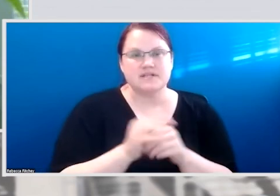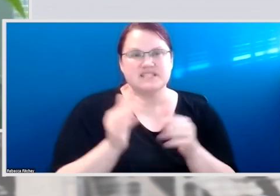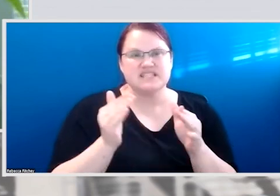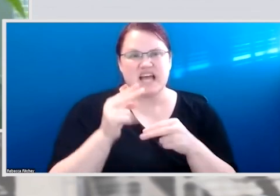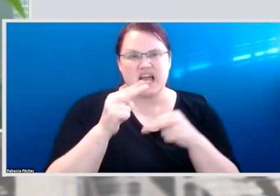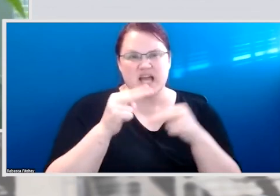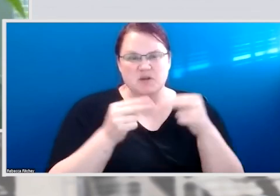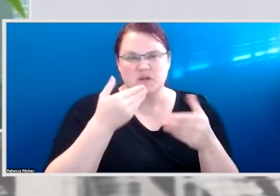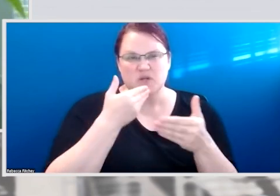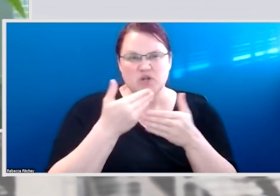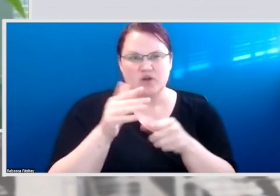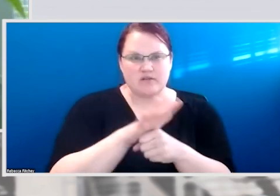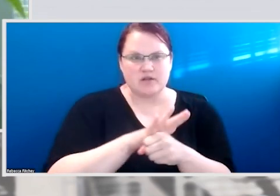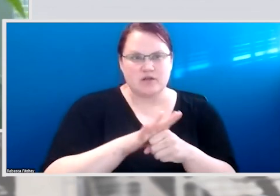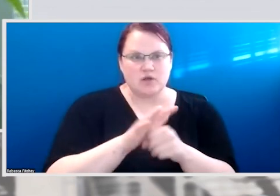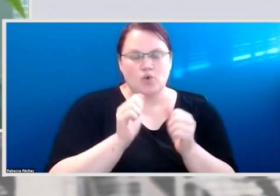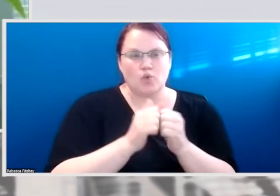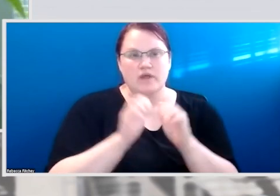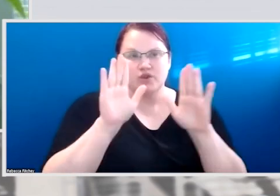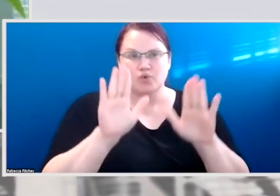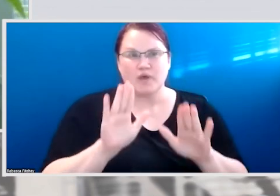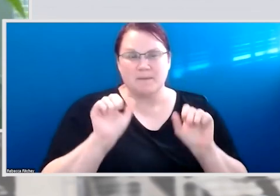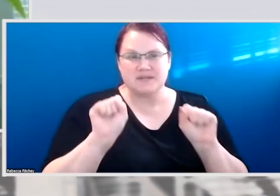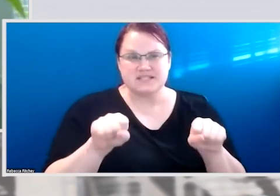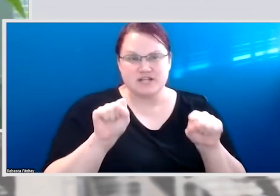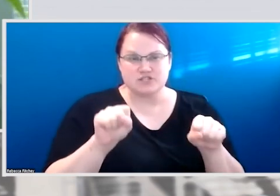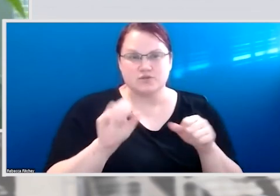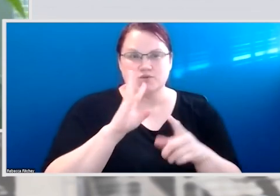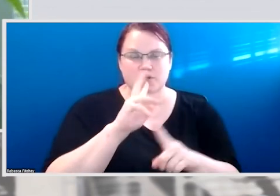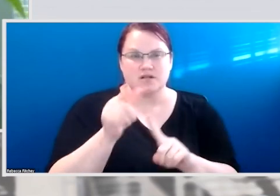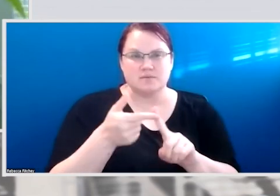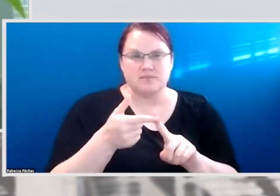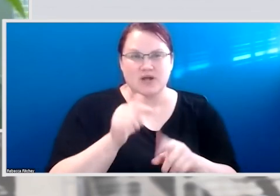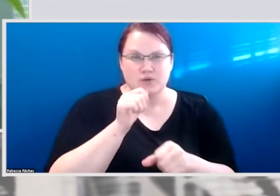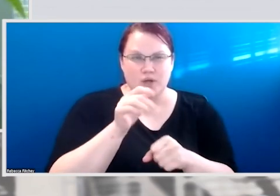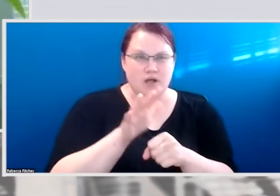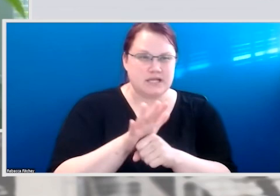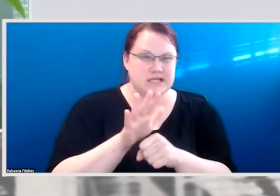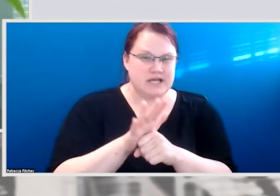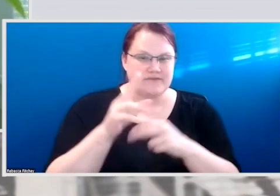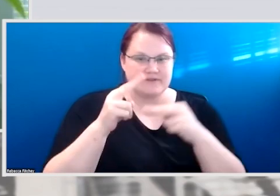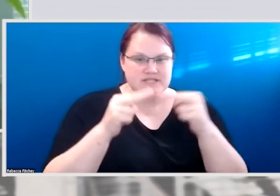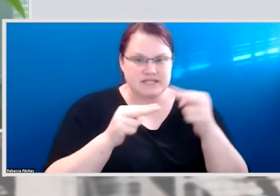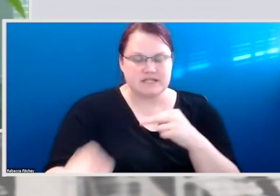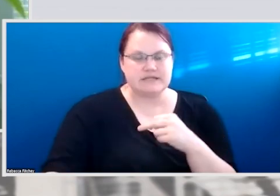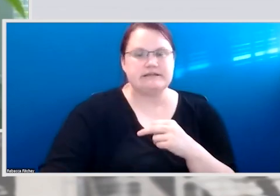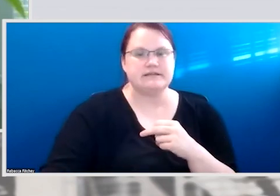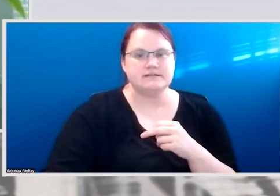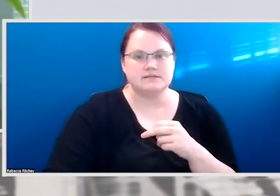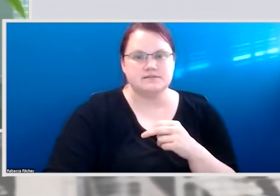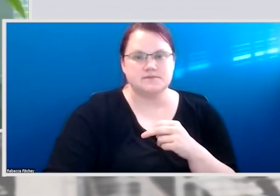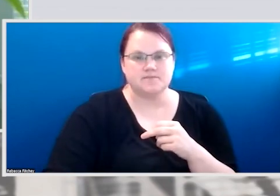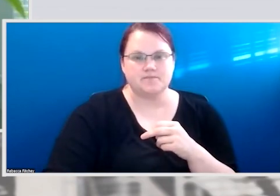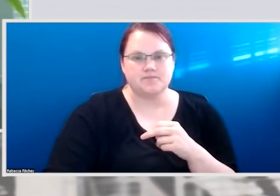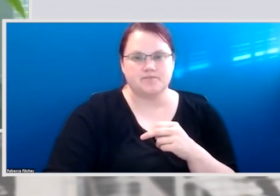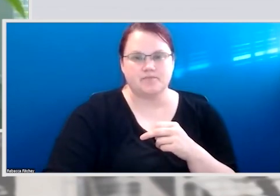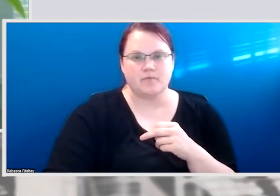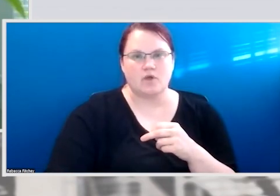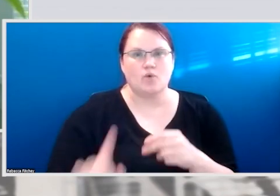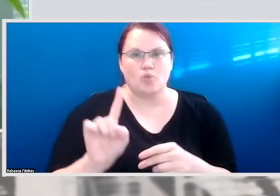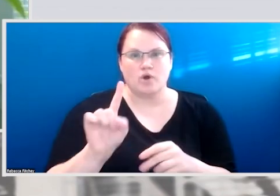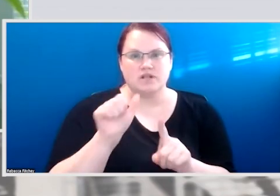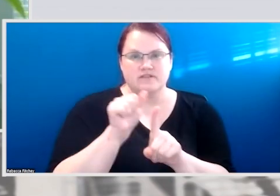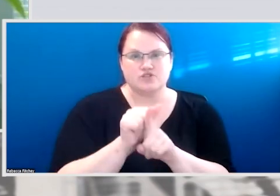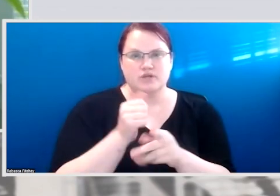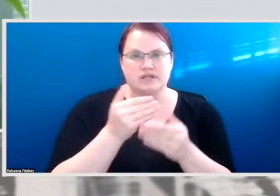great location with great potential. And also just talked about kind of the lack of facilities. So one of the tricky things, especially from like